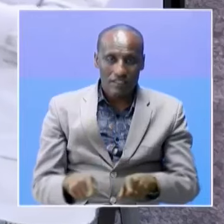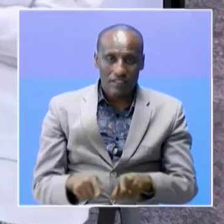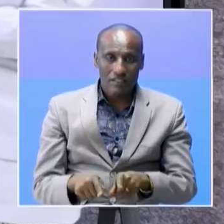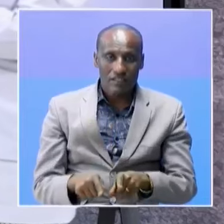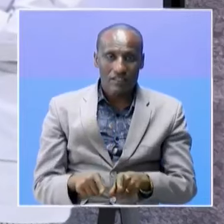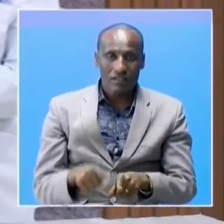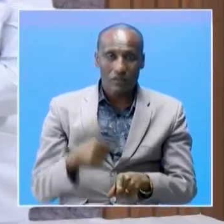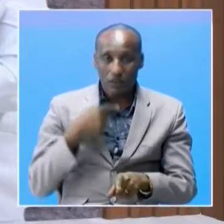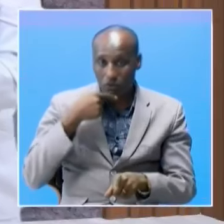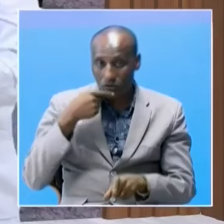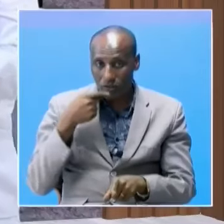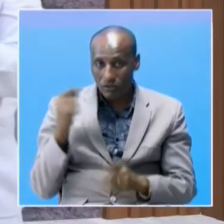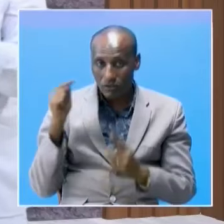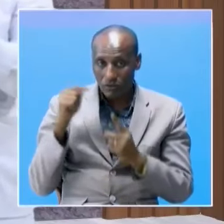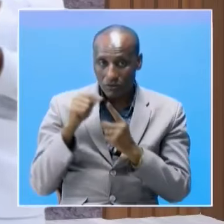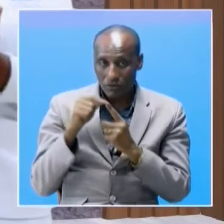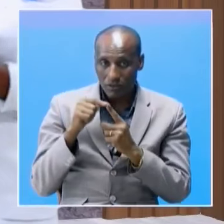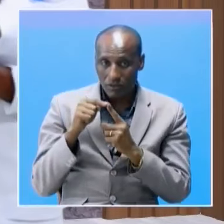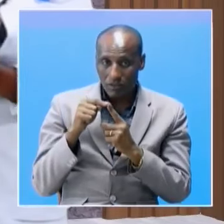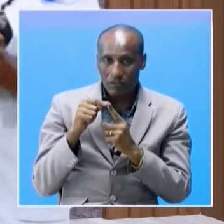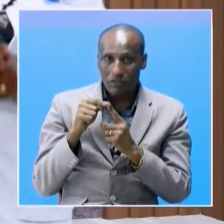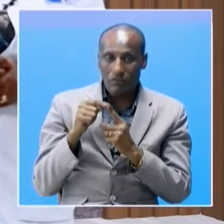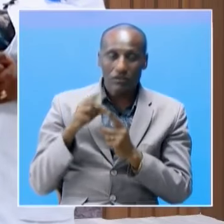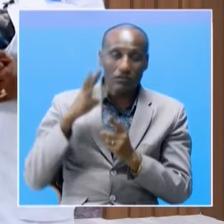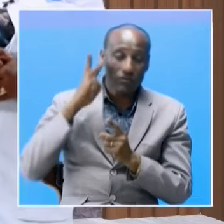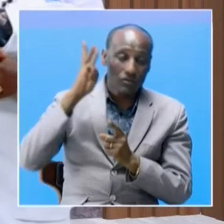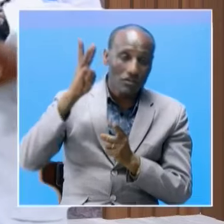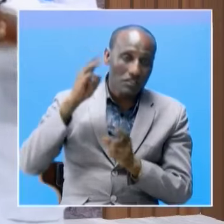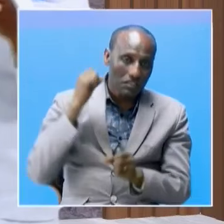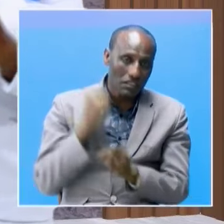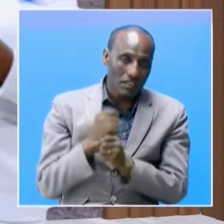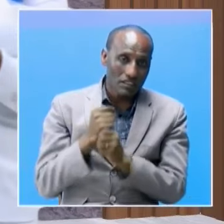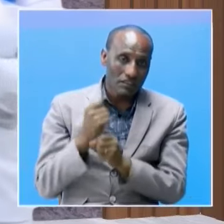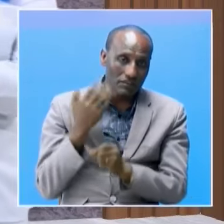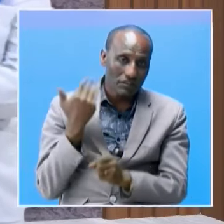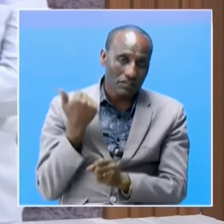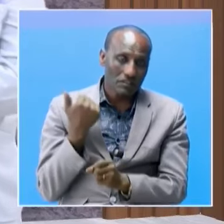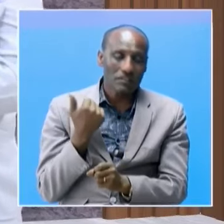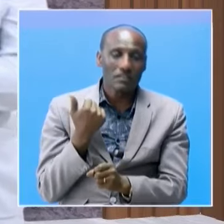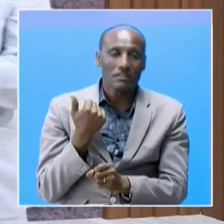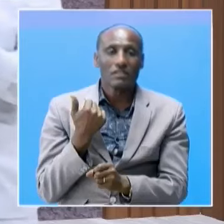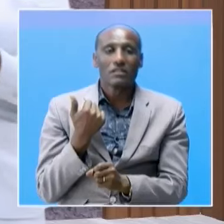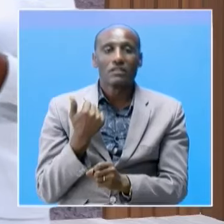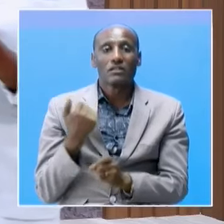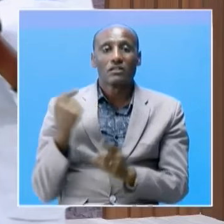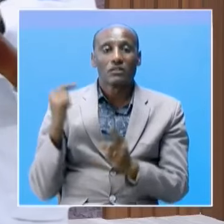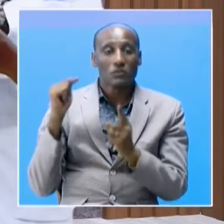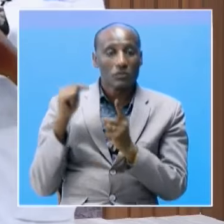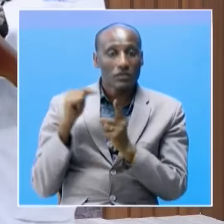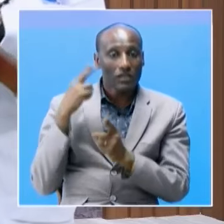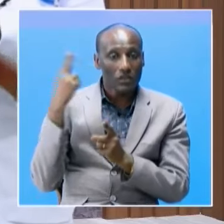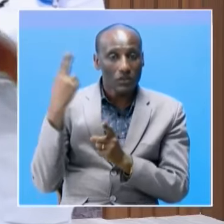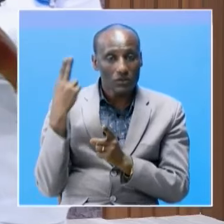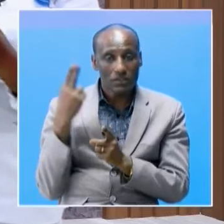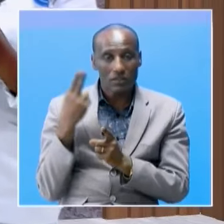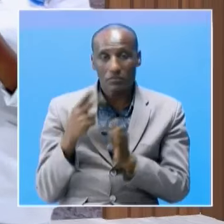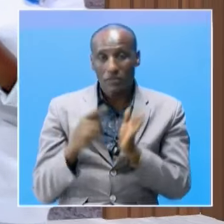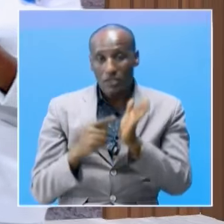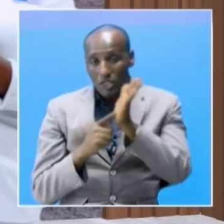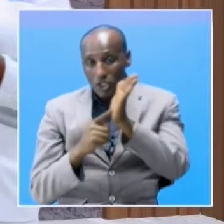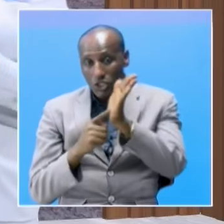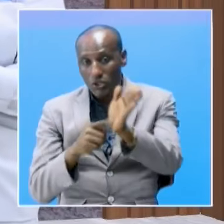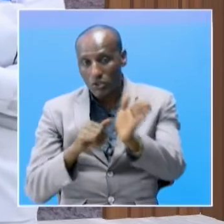not going to use them just for future activities, okay? We are going to use them in showing a possibility